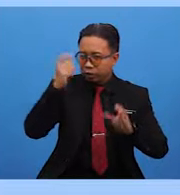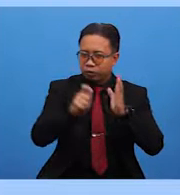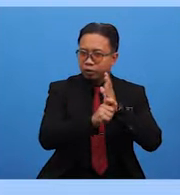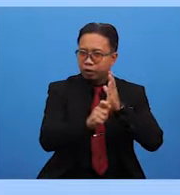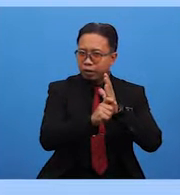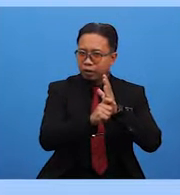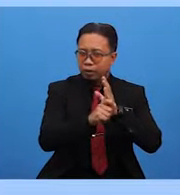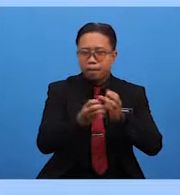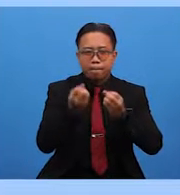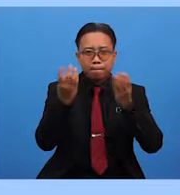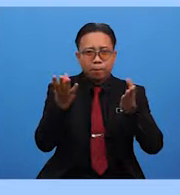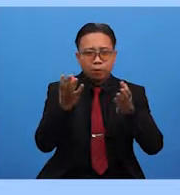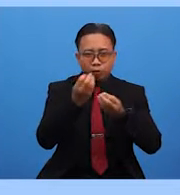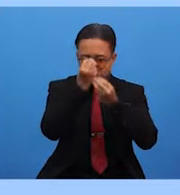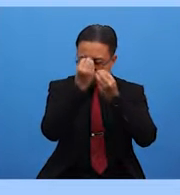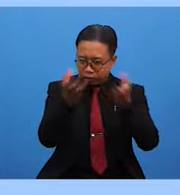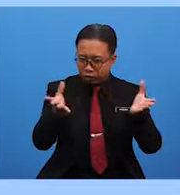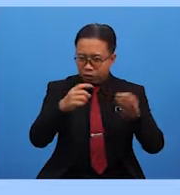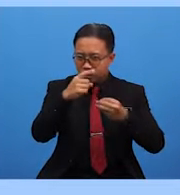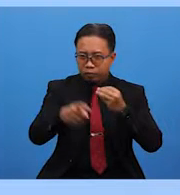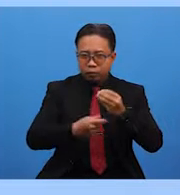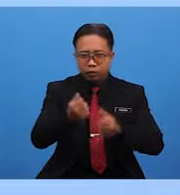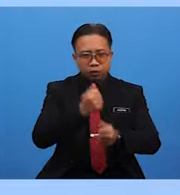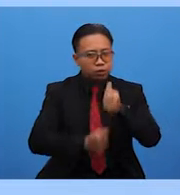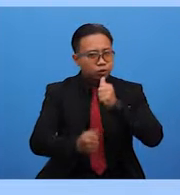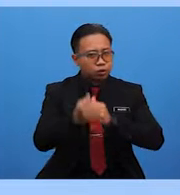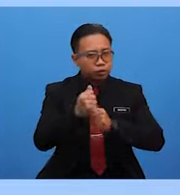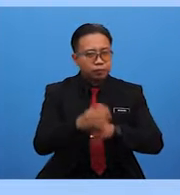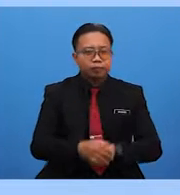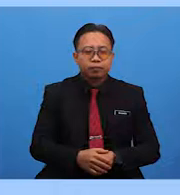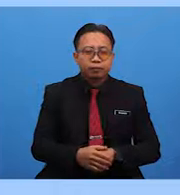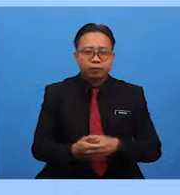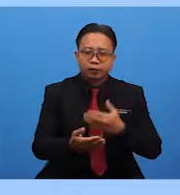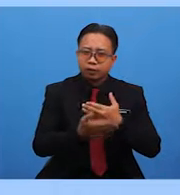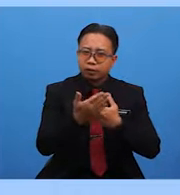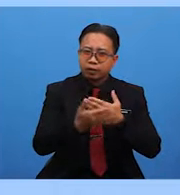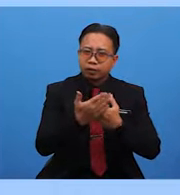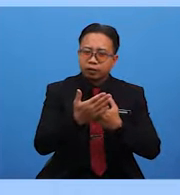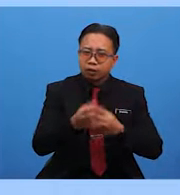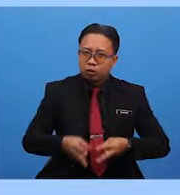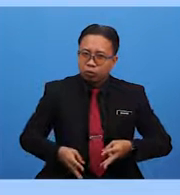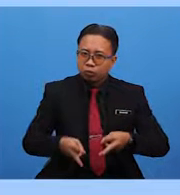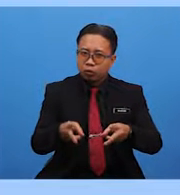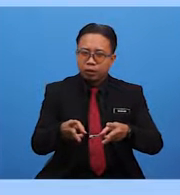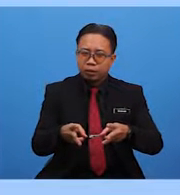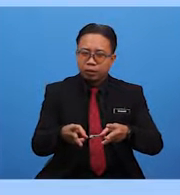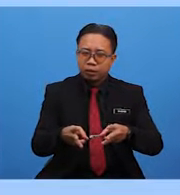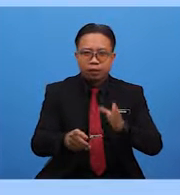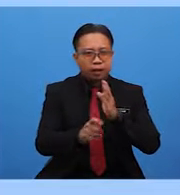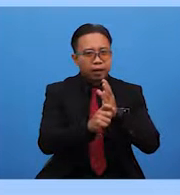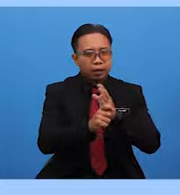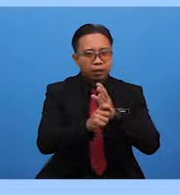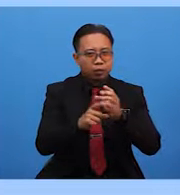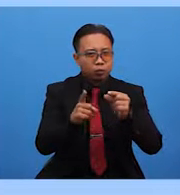more information about the action. An easy way to make your sentences longer is by adding